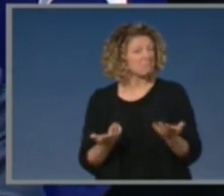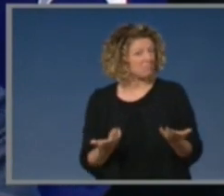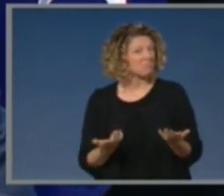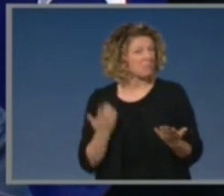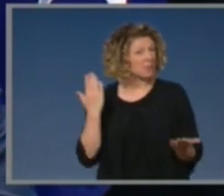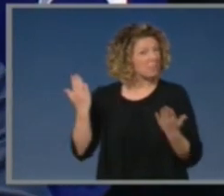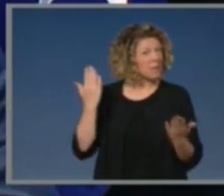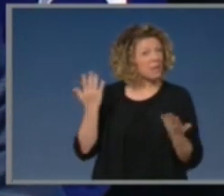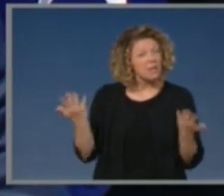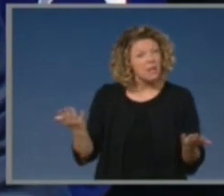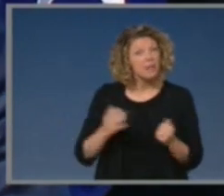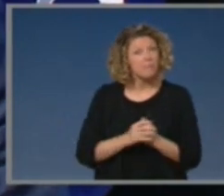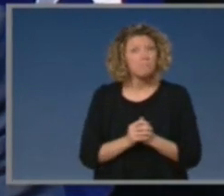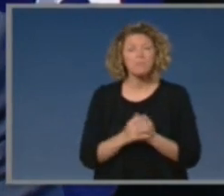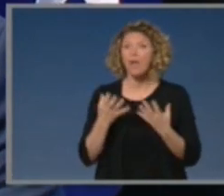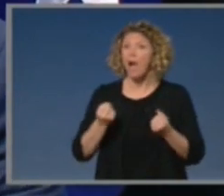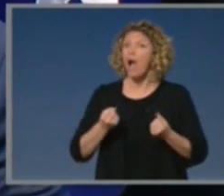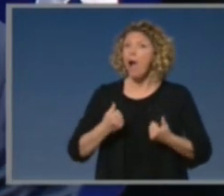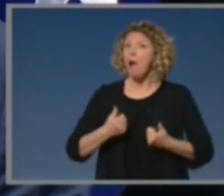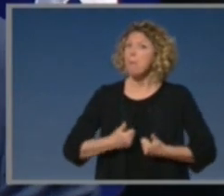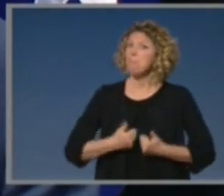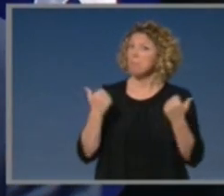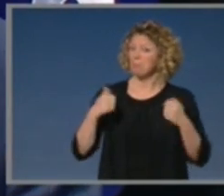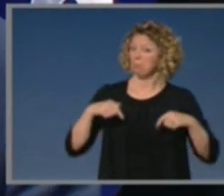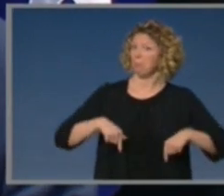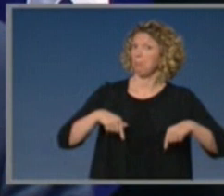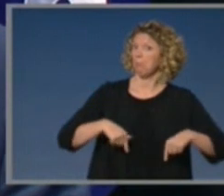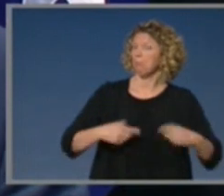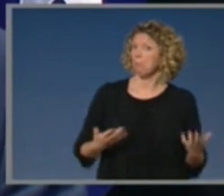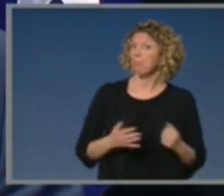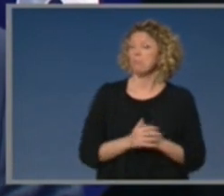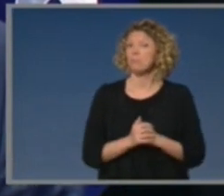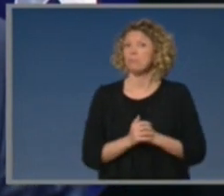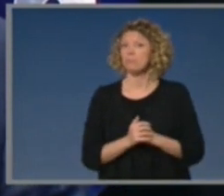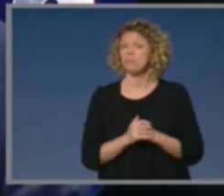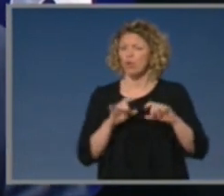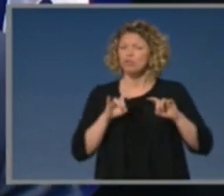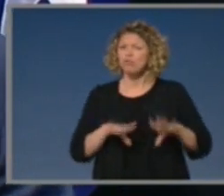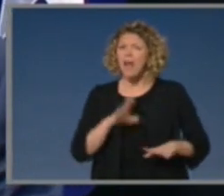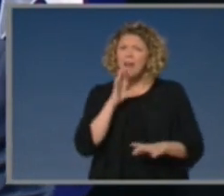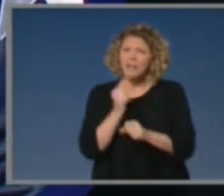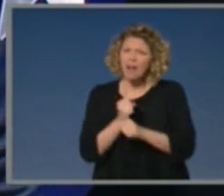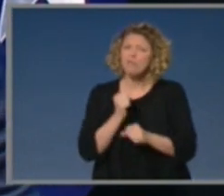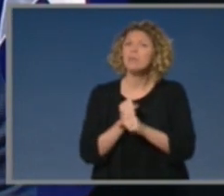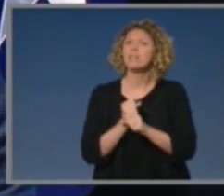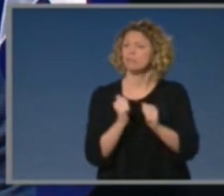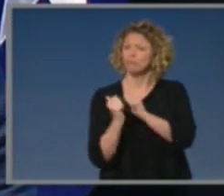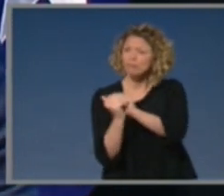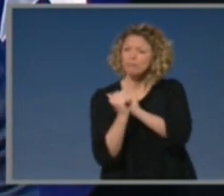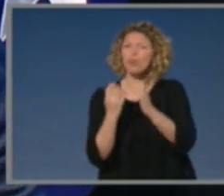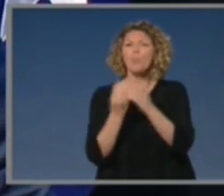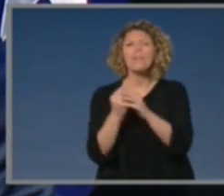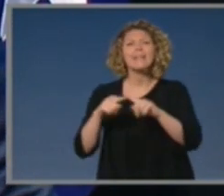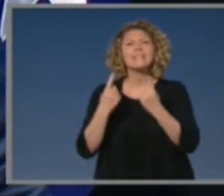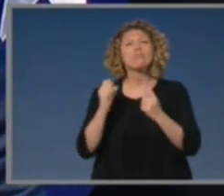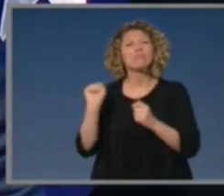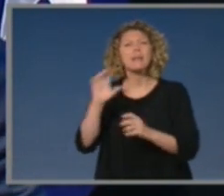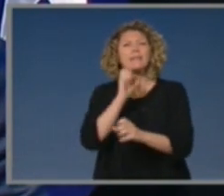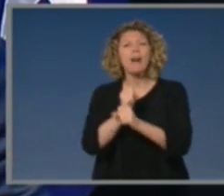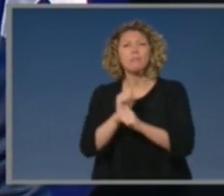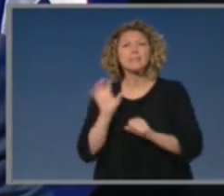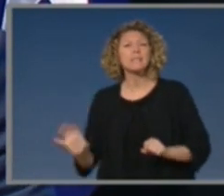quite an amount of success as a national cabinet, the federal government working together closely with the state and territory governments to